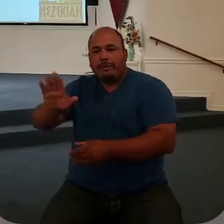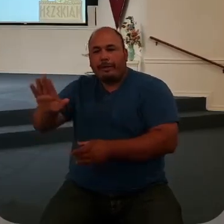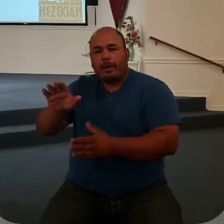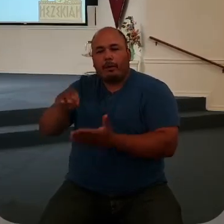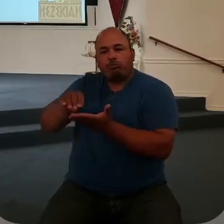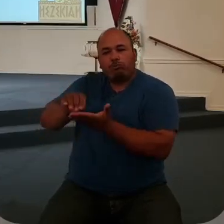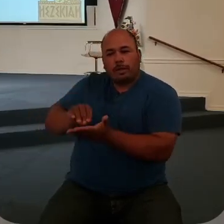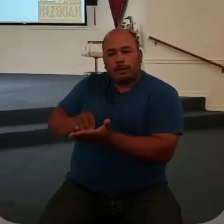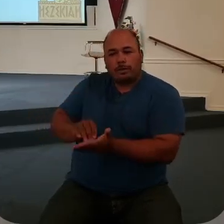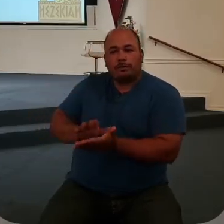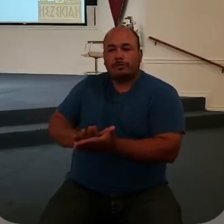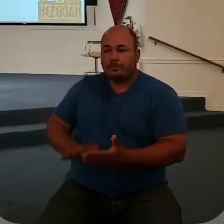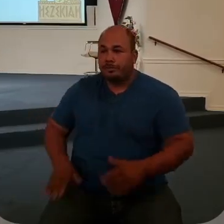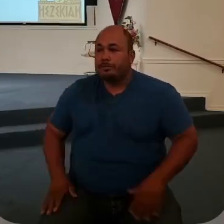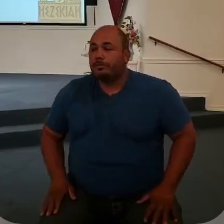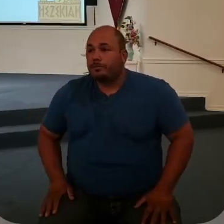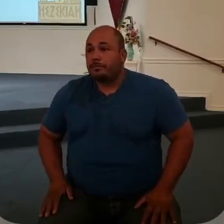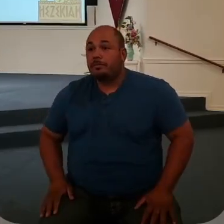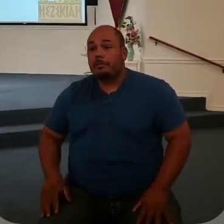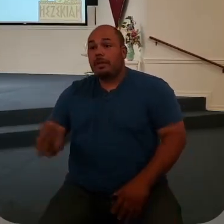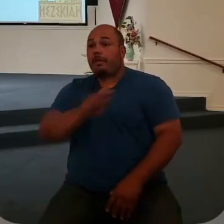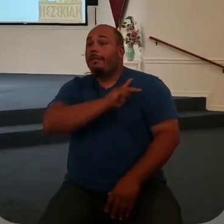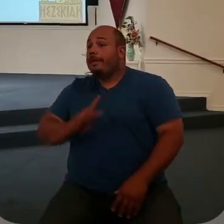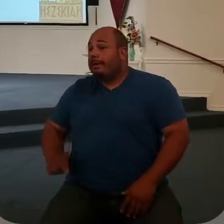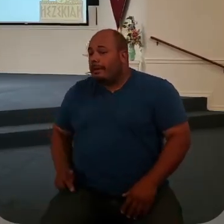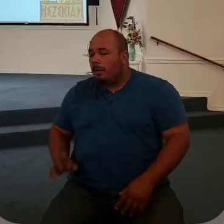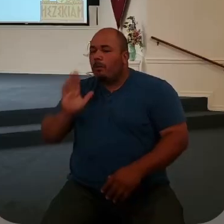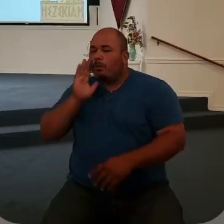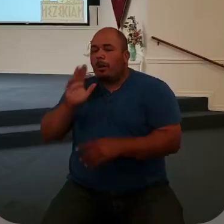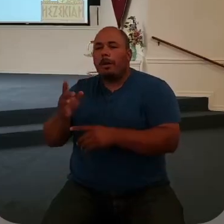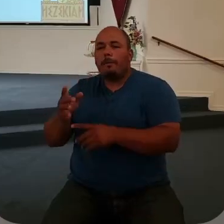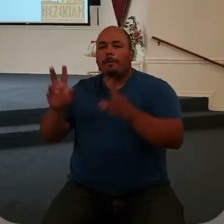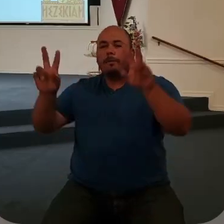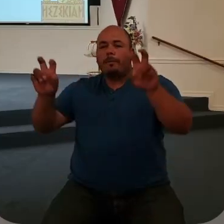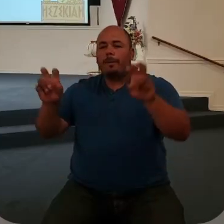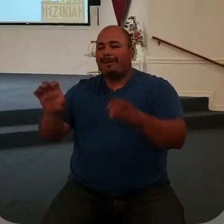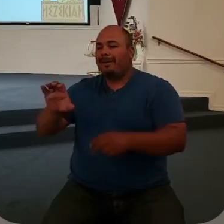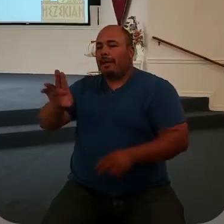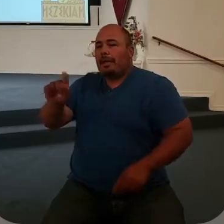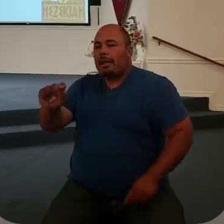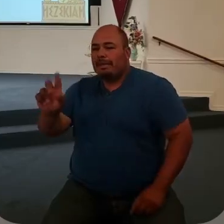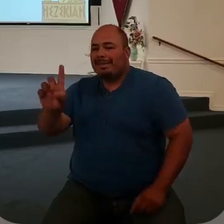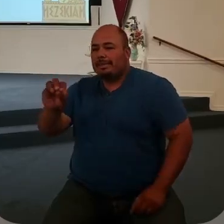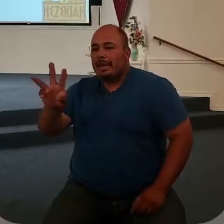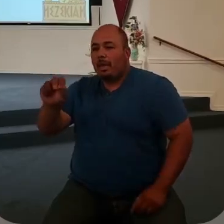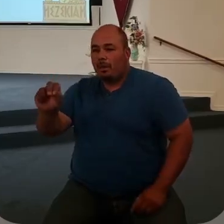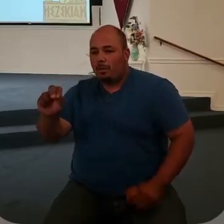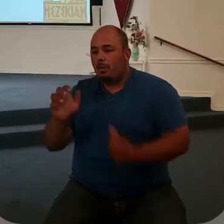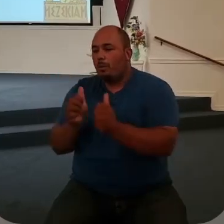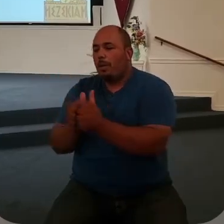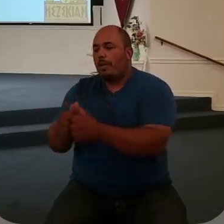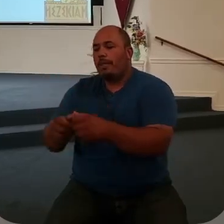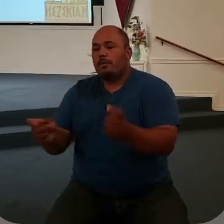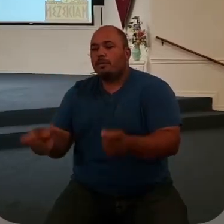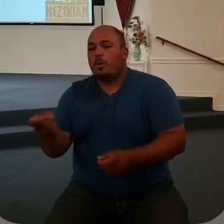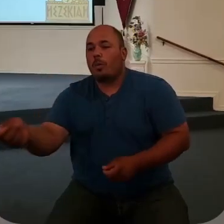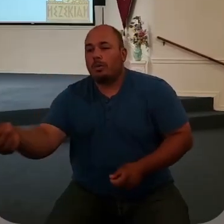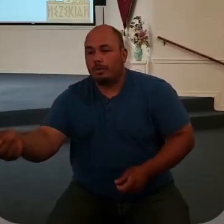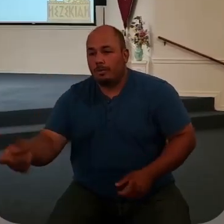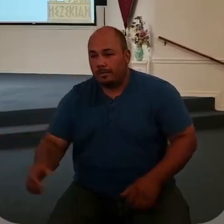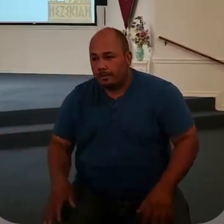own country, the king would be cut down with the sword. We'll come back to that prophecy in a minute. Verse 8.